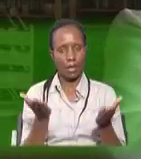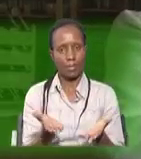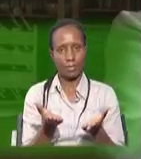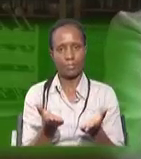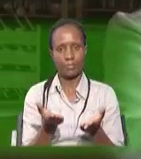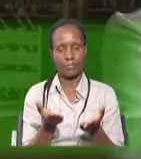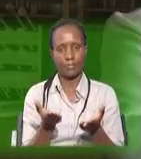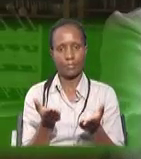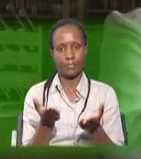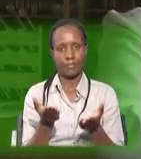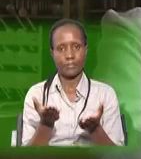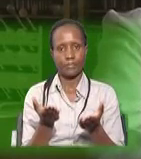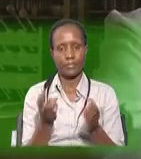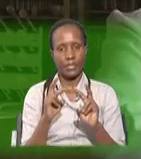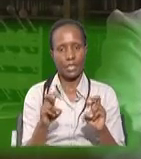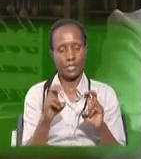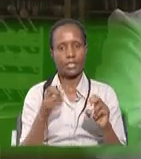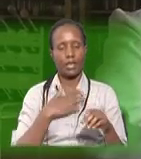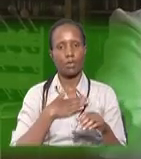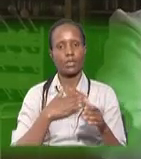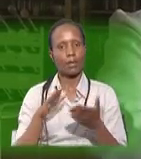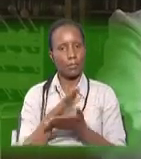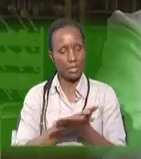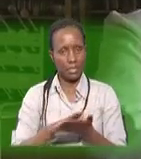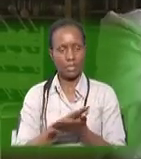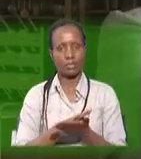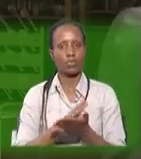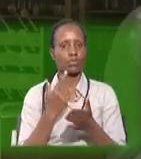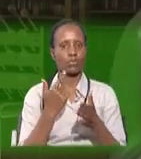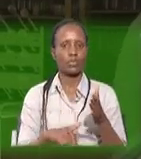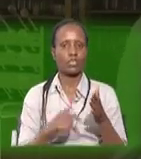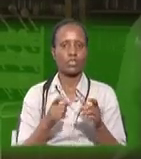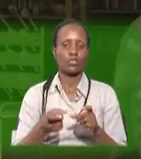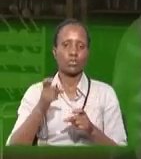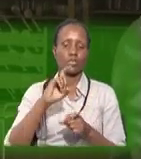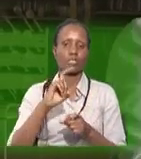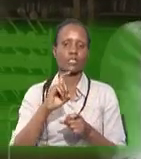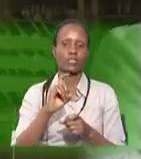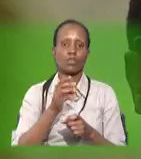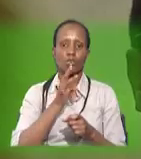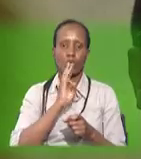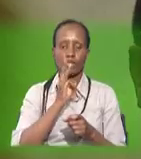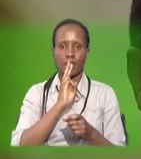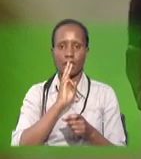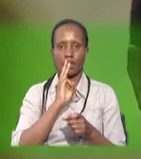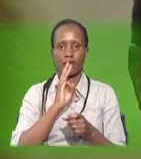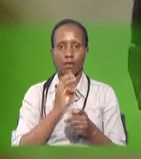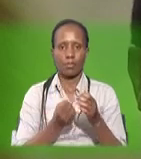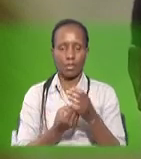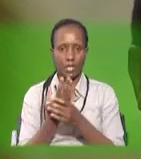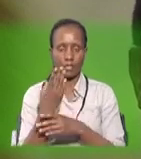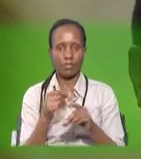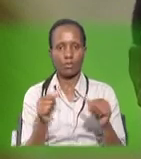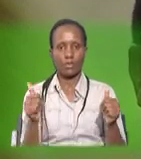doing are research based on increasing crop water